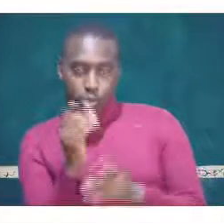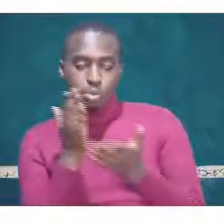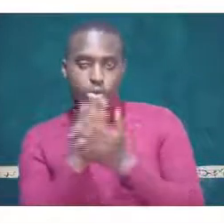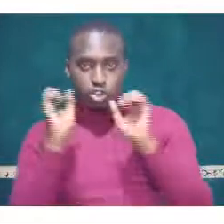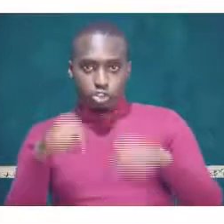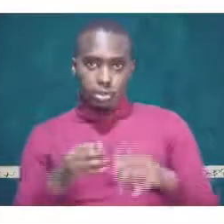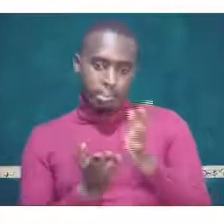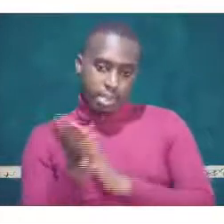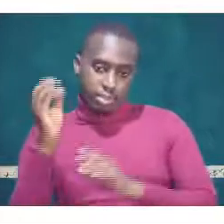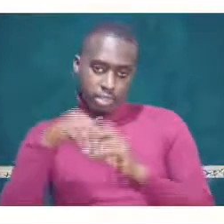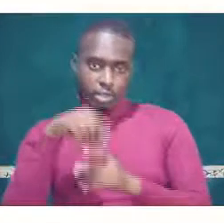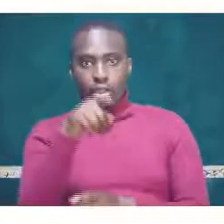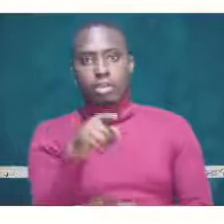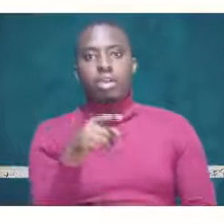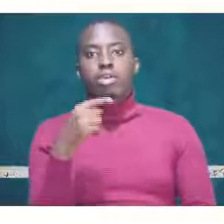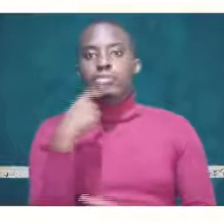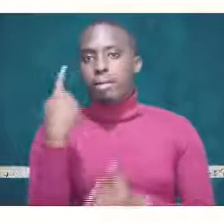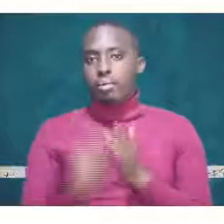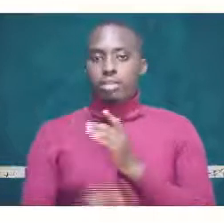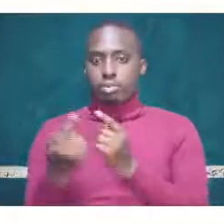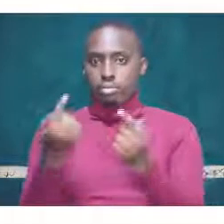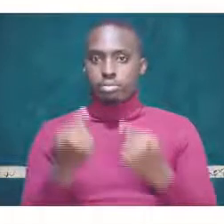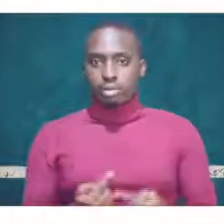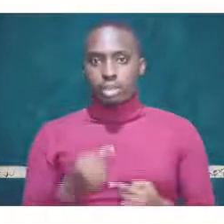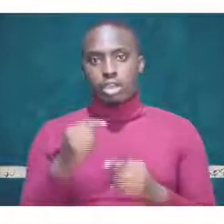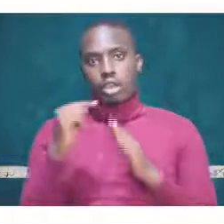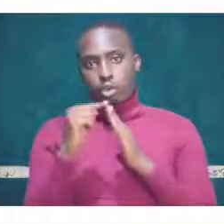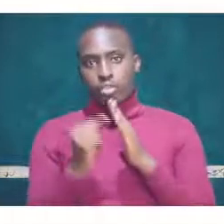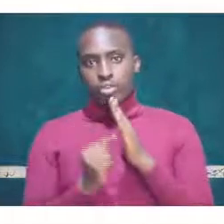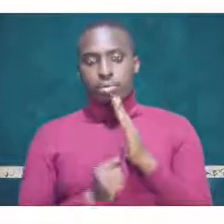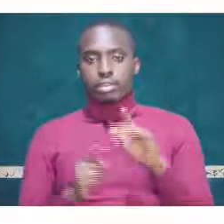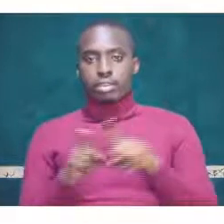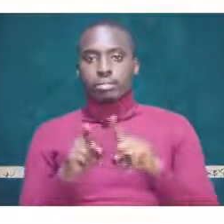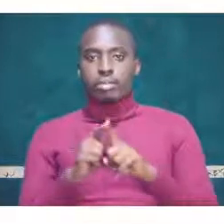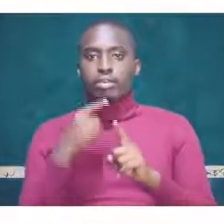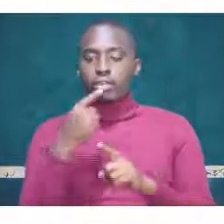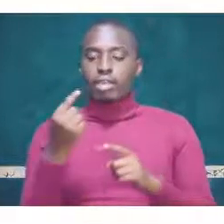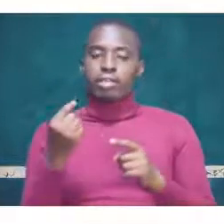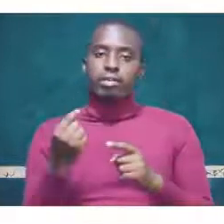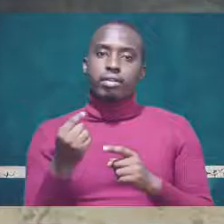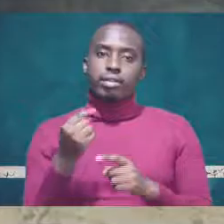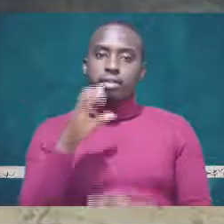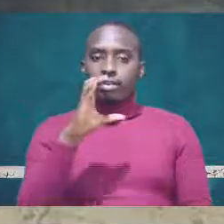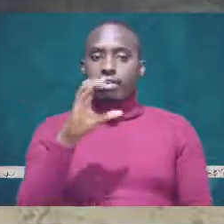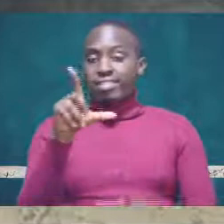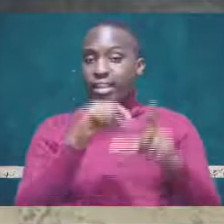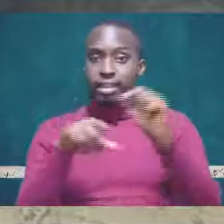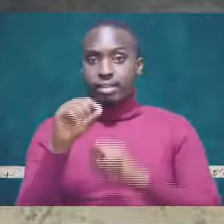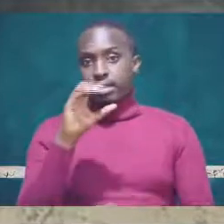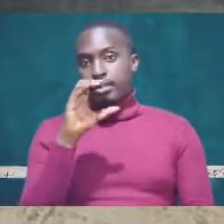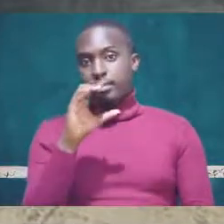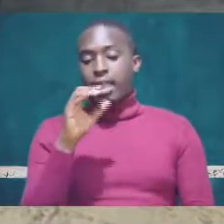able to pass through. That's why we talk about we bring the concept of what we call selectively permeable or selectively permeable. It means